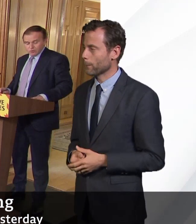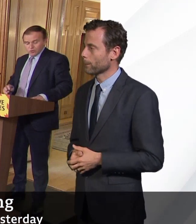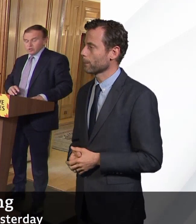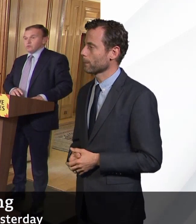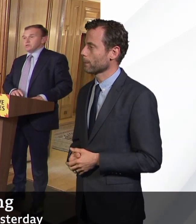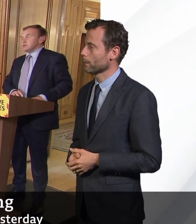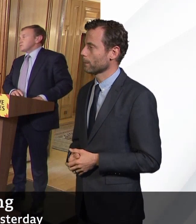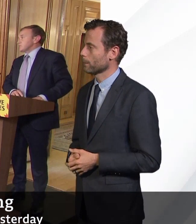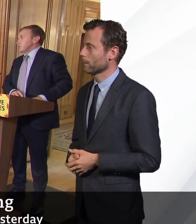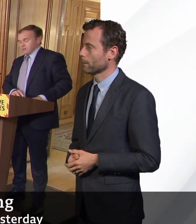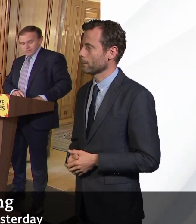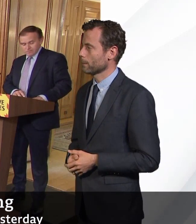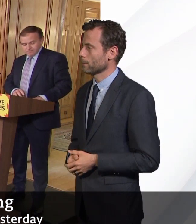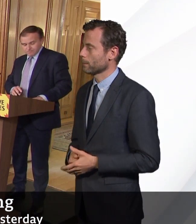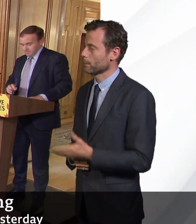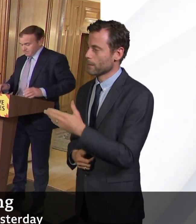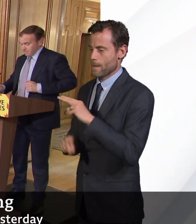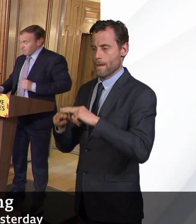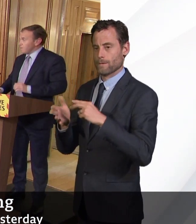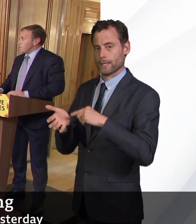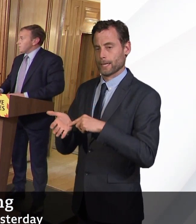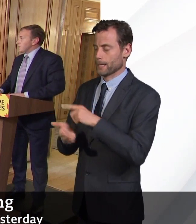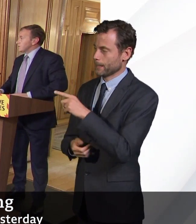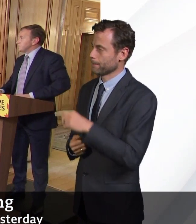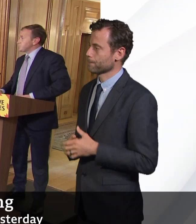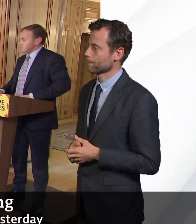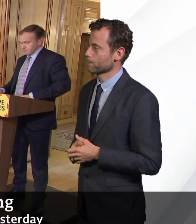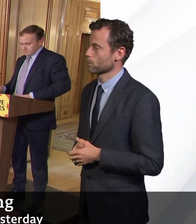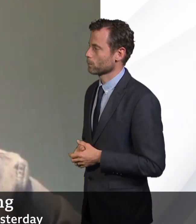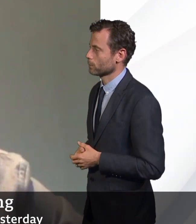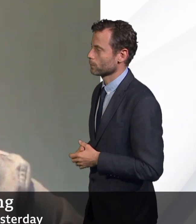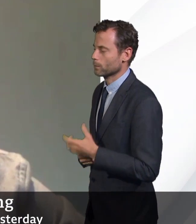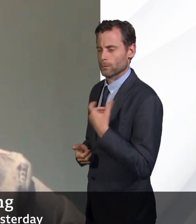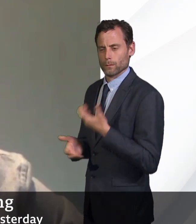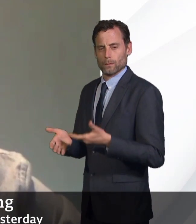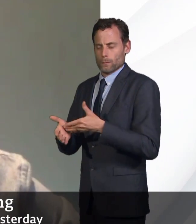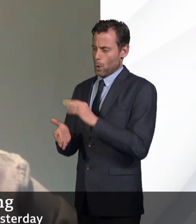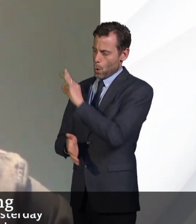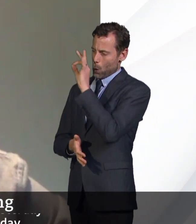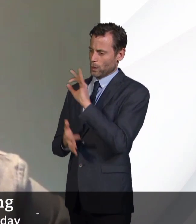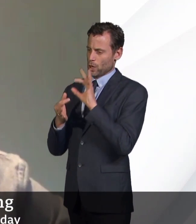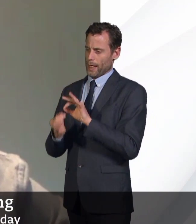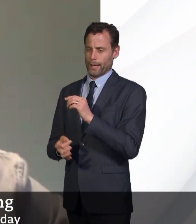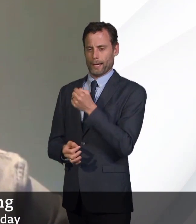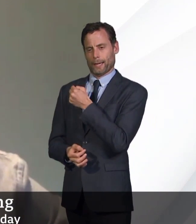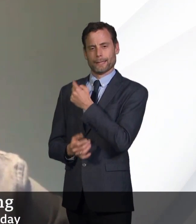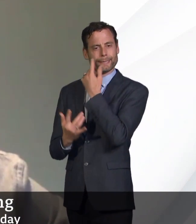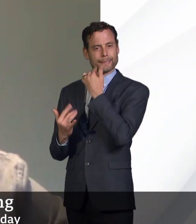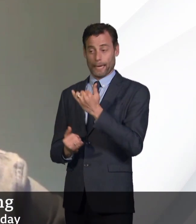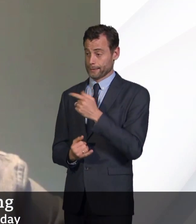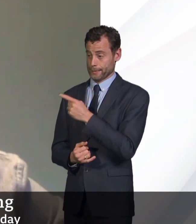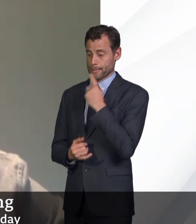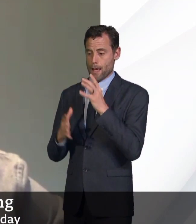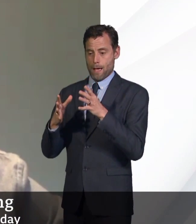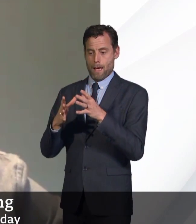Next we have Laura Hughes from the FT. Hi, just to follow up on that testing question, I know the numbers have just gone up